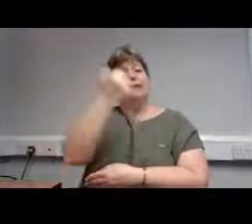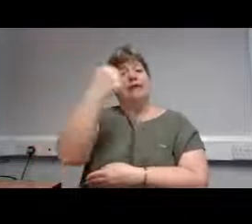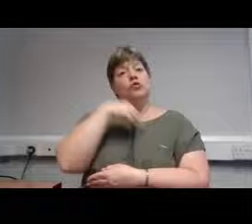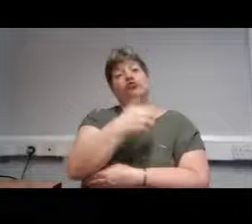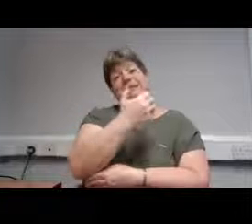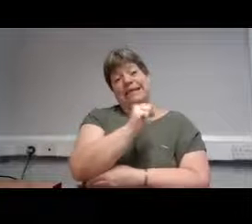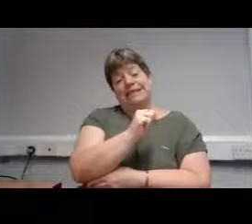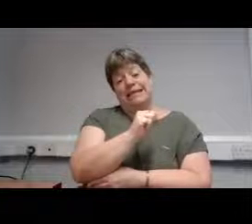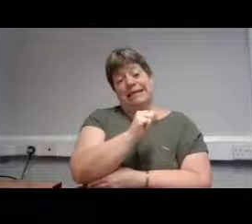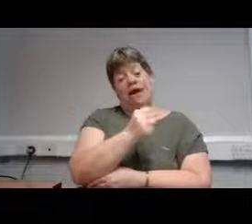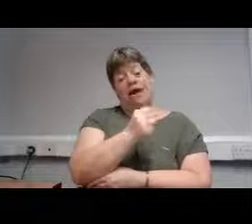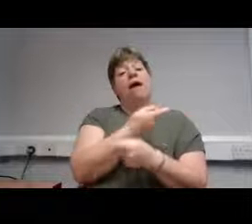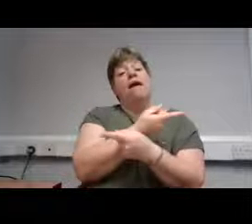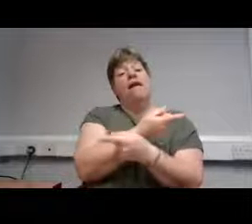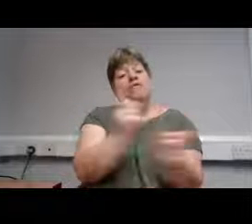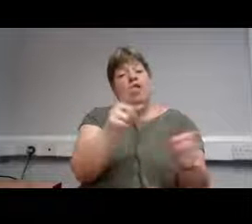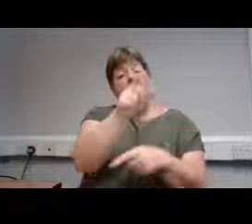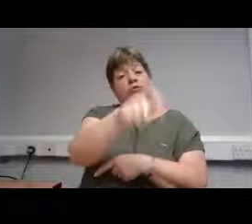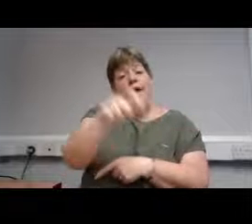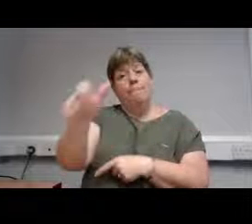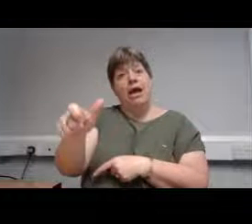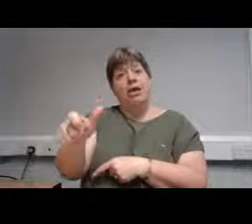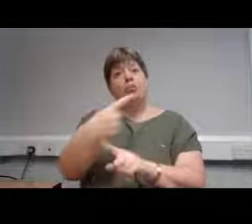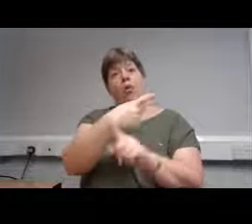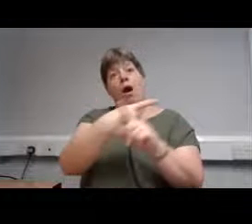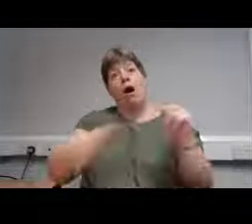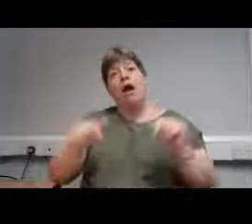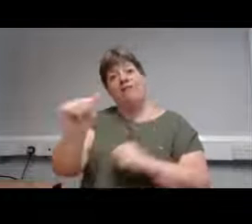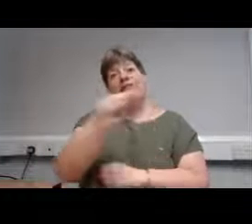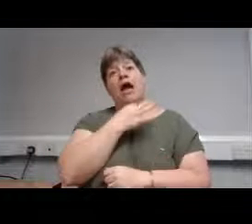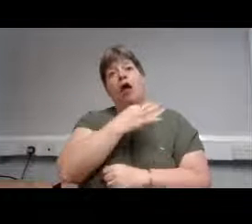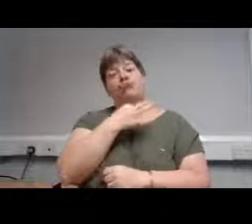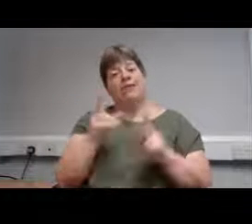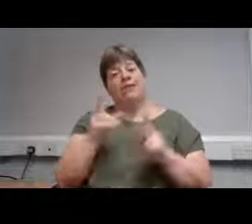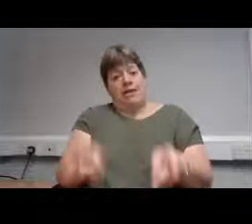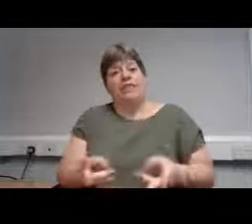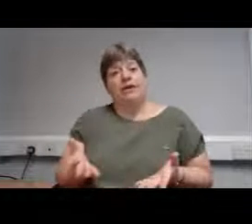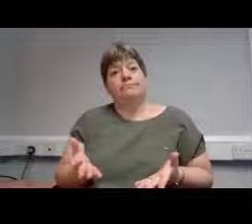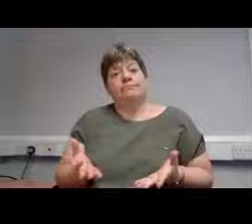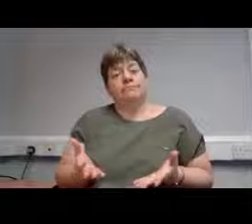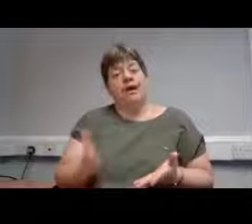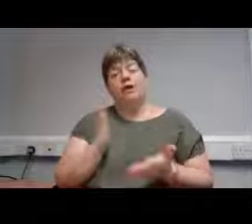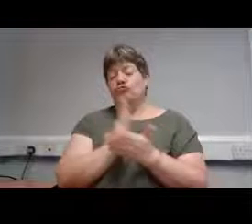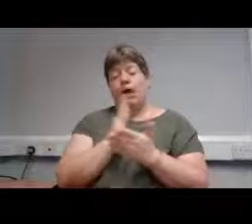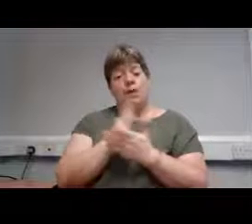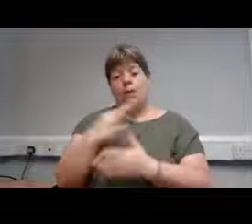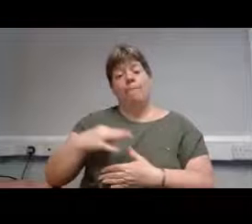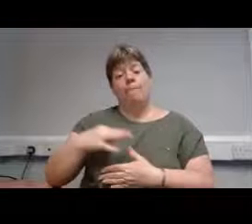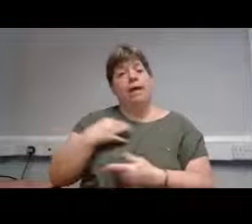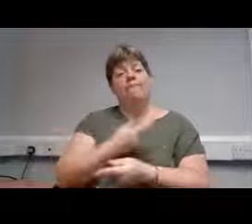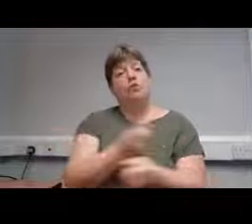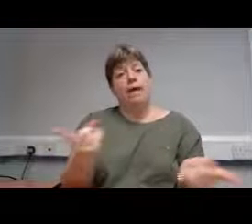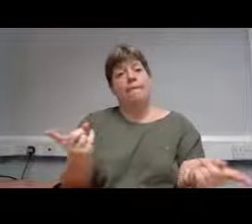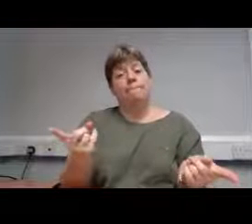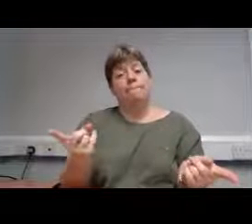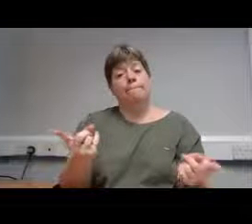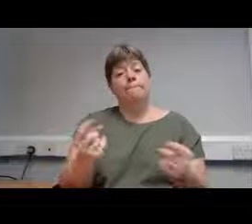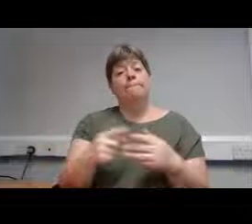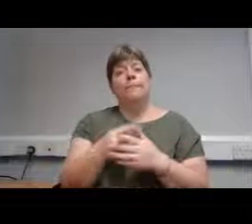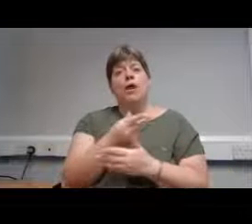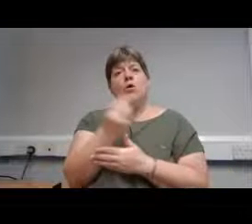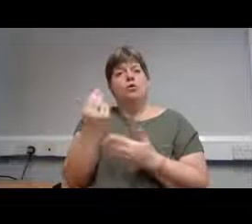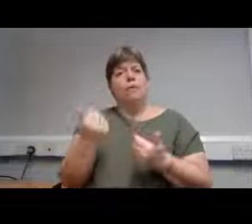1,660. And for those patients, we're halving that risk of mortality, which is really, really of benefit. So some